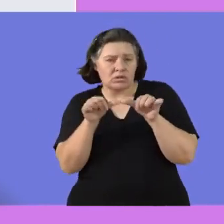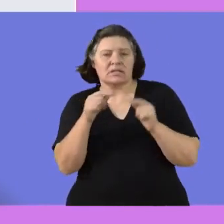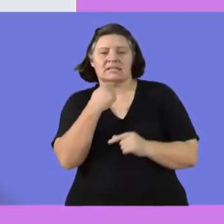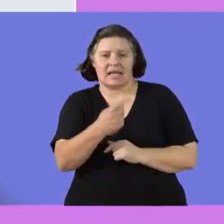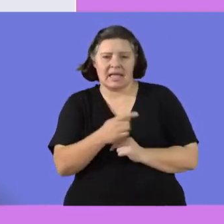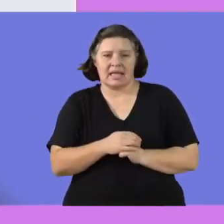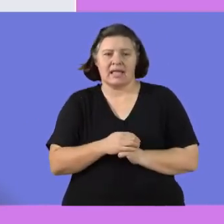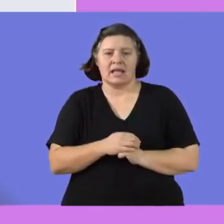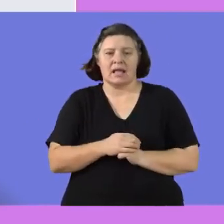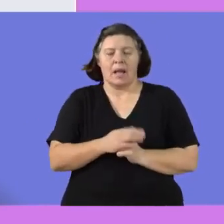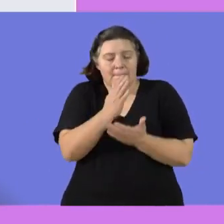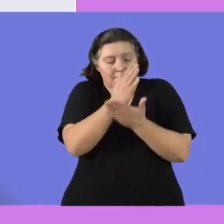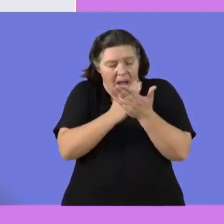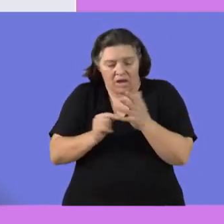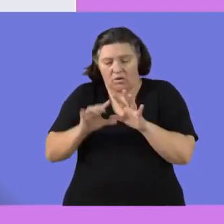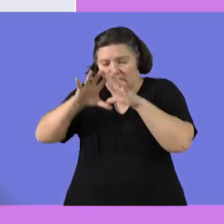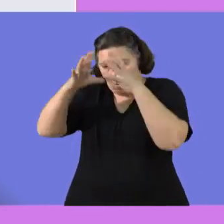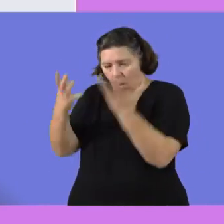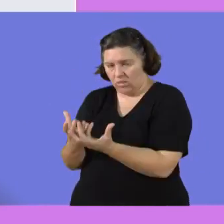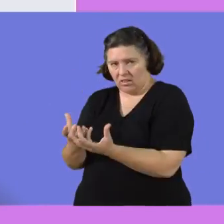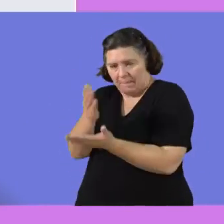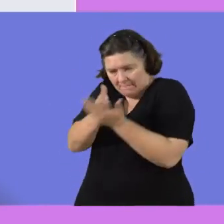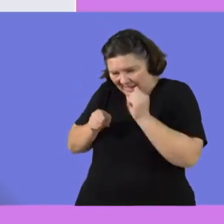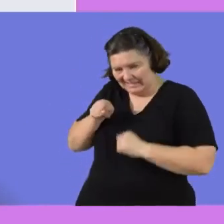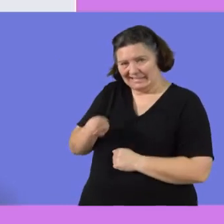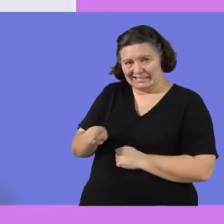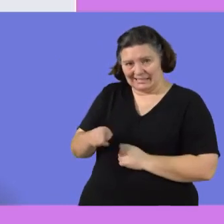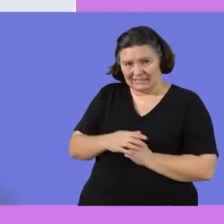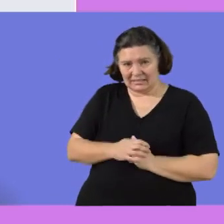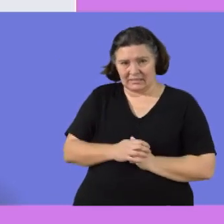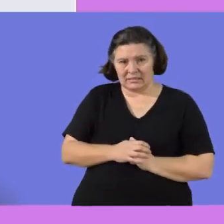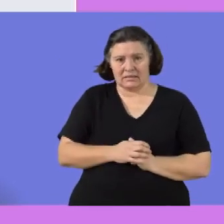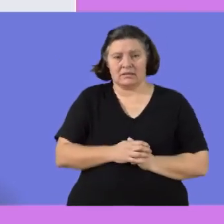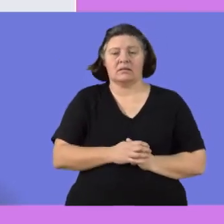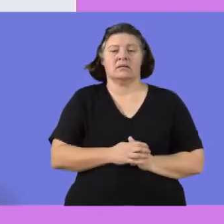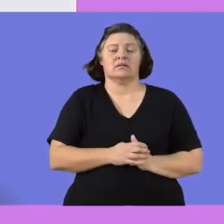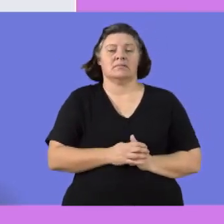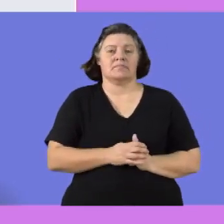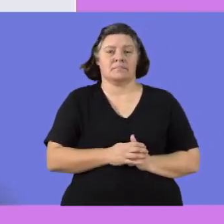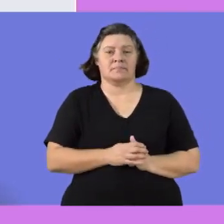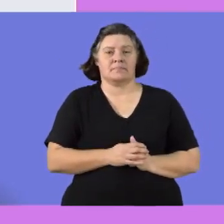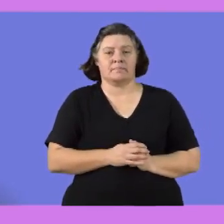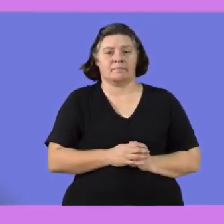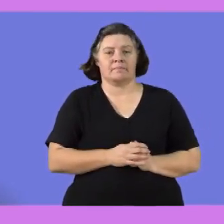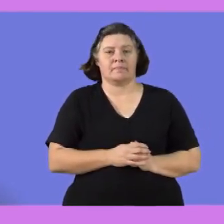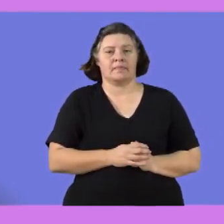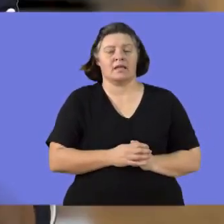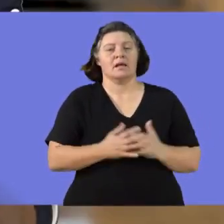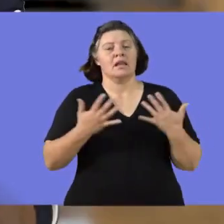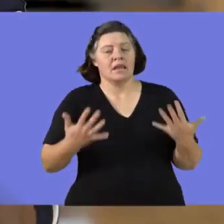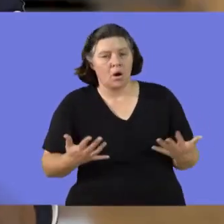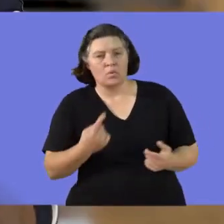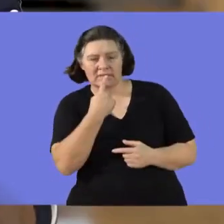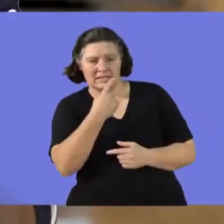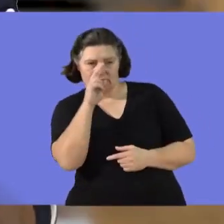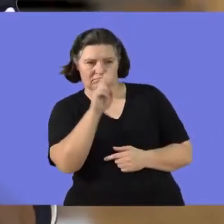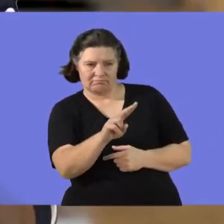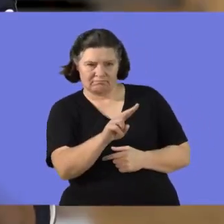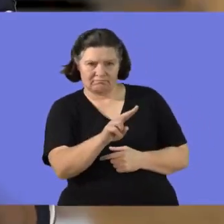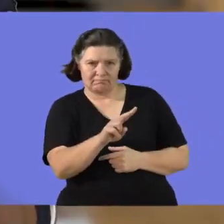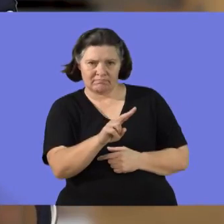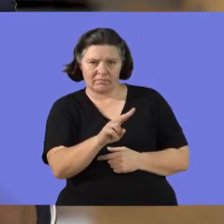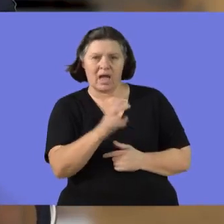proportion we said we mean part of the ratio, which is part of a whole. And let us have a